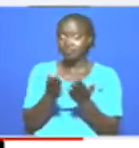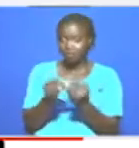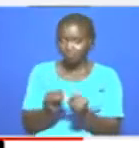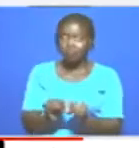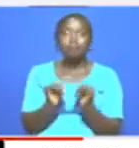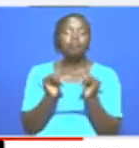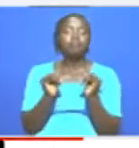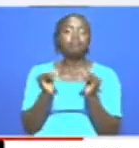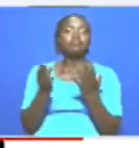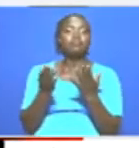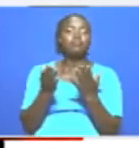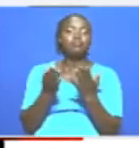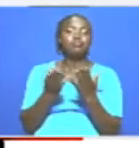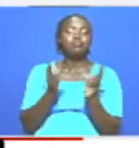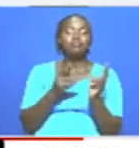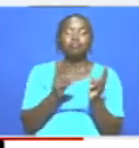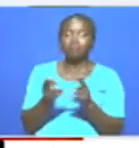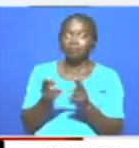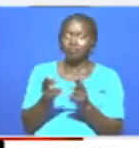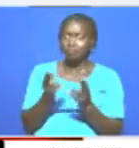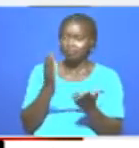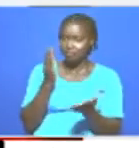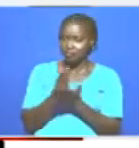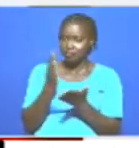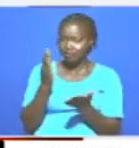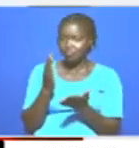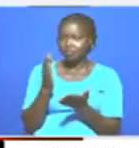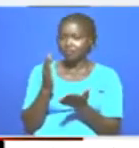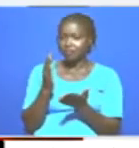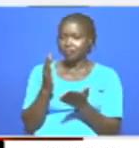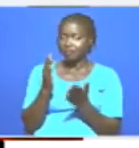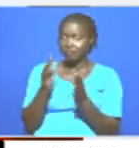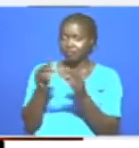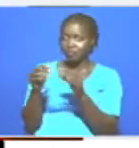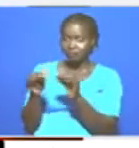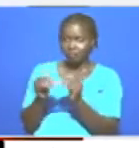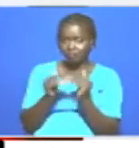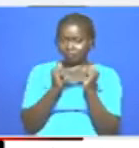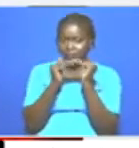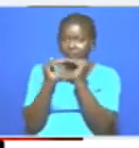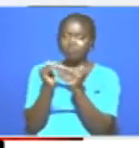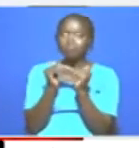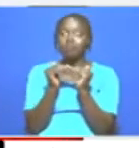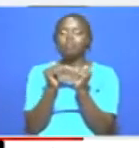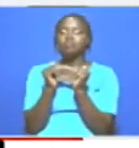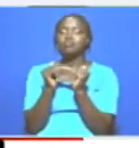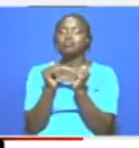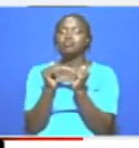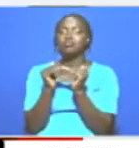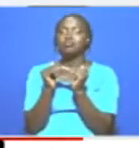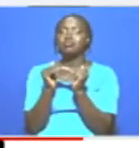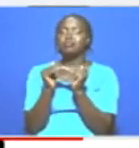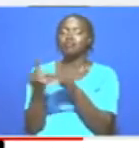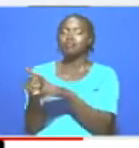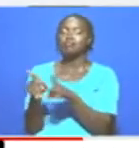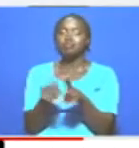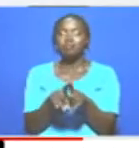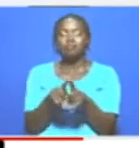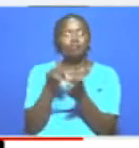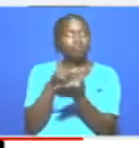certainty, to try and bring uniformity, to also